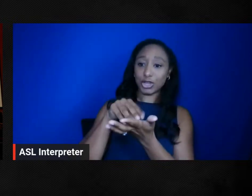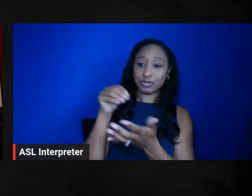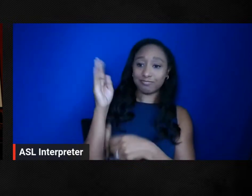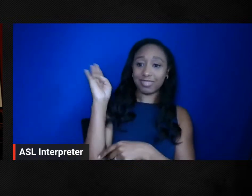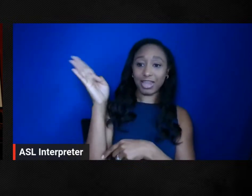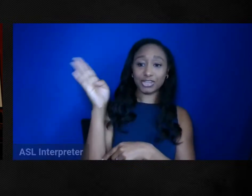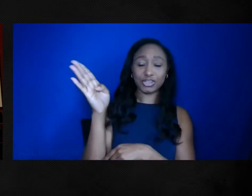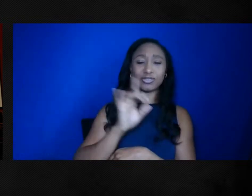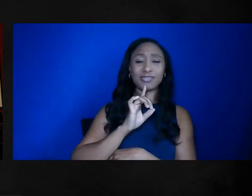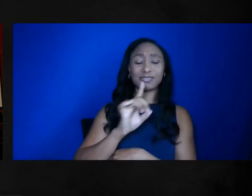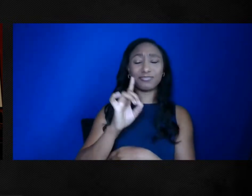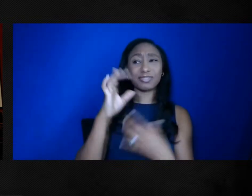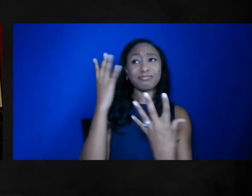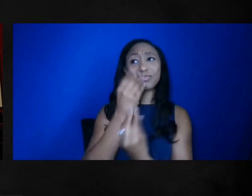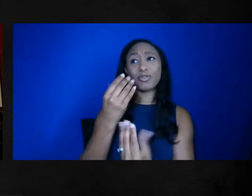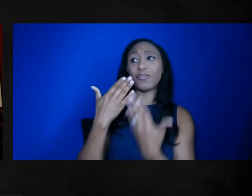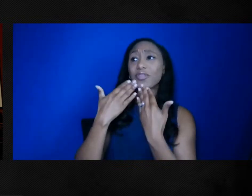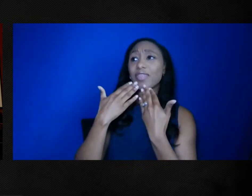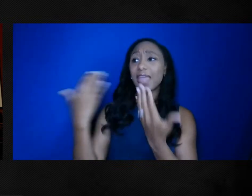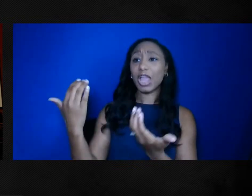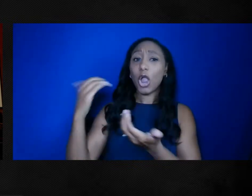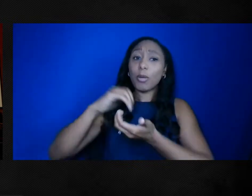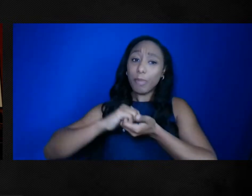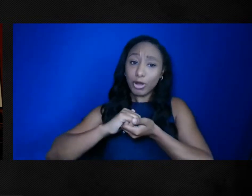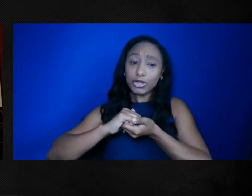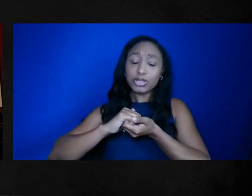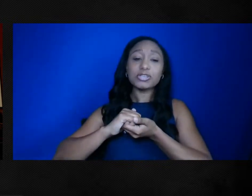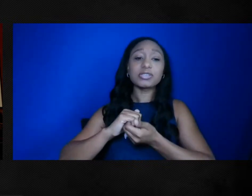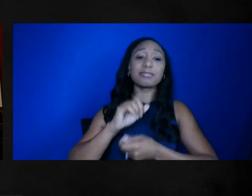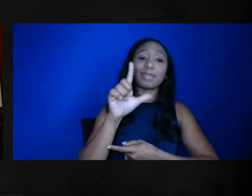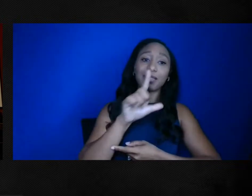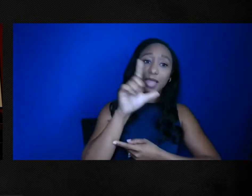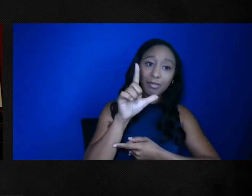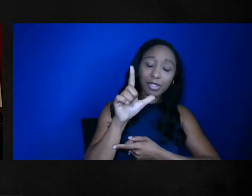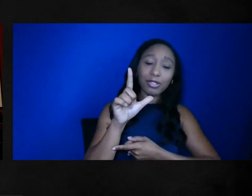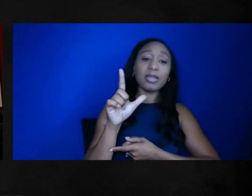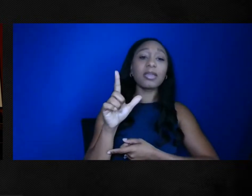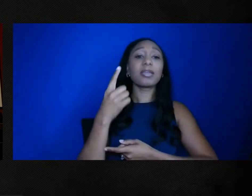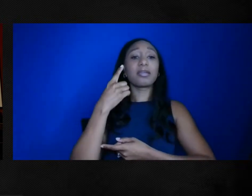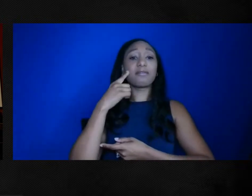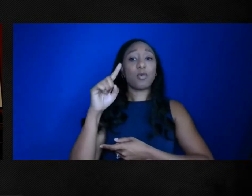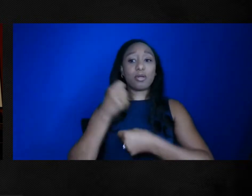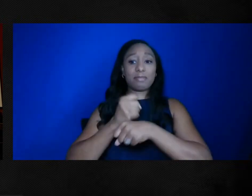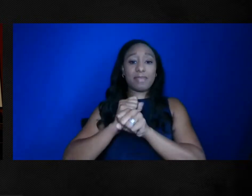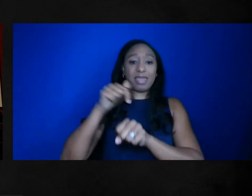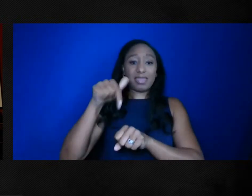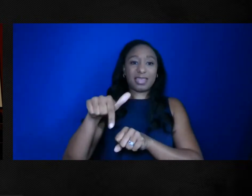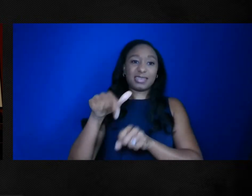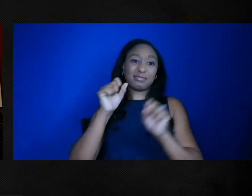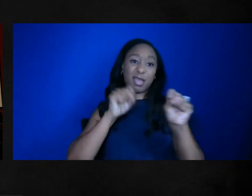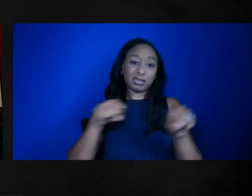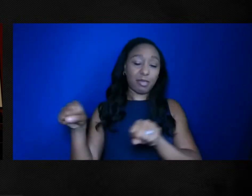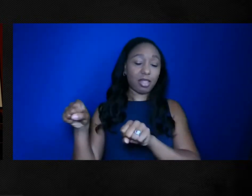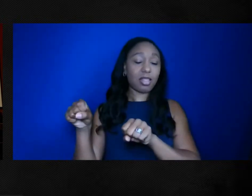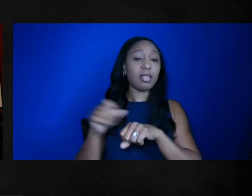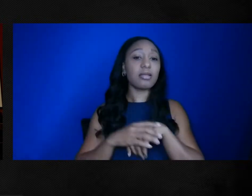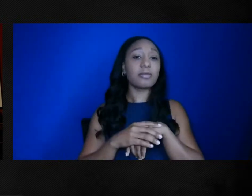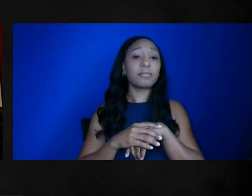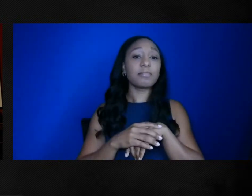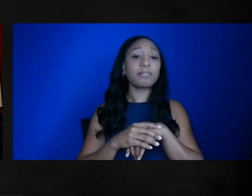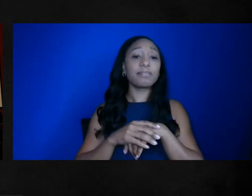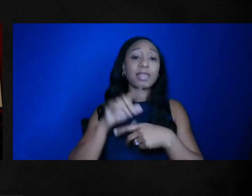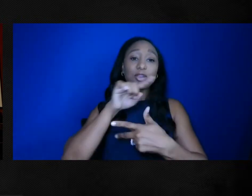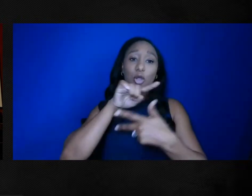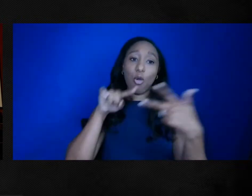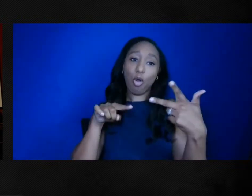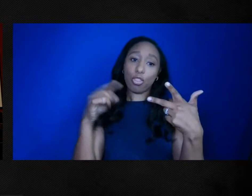the Maryland State Archives and the Enoch Pratt Free Library, for making these webinars possible. Now, all three